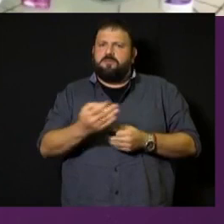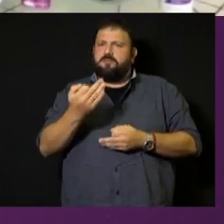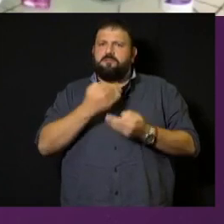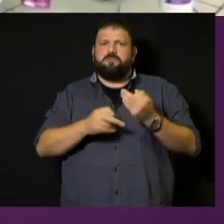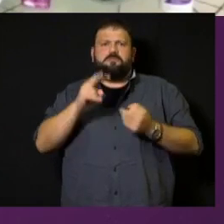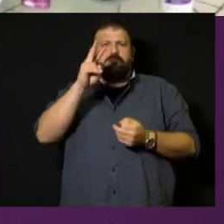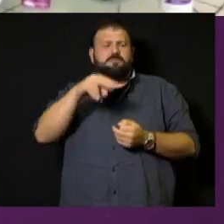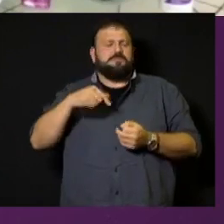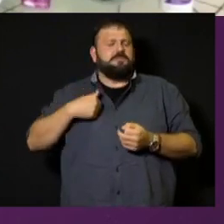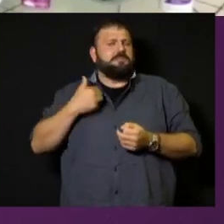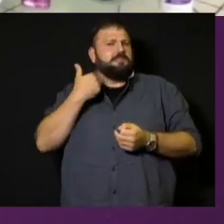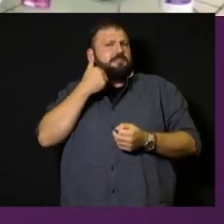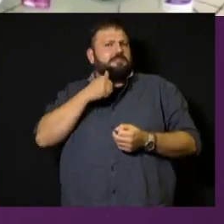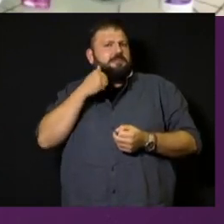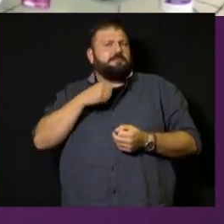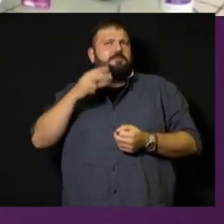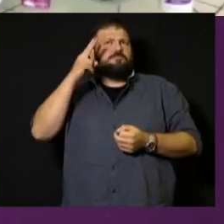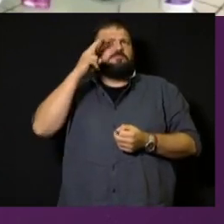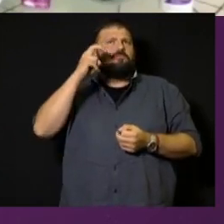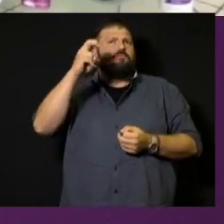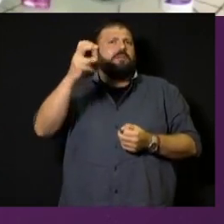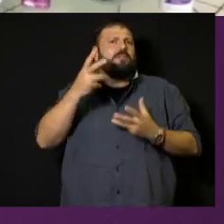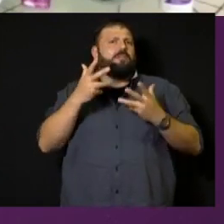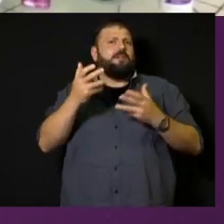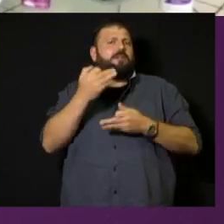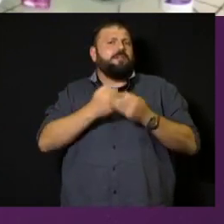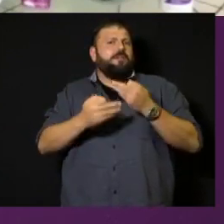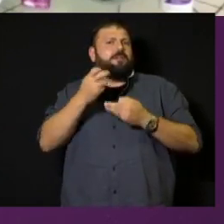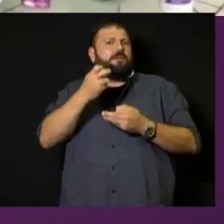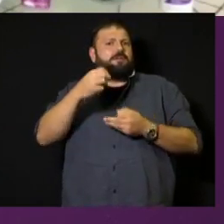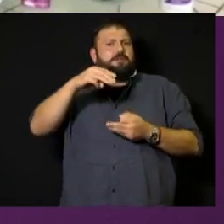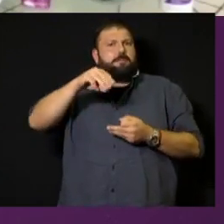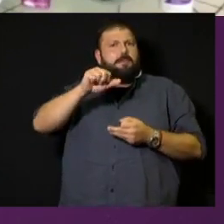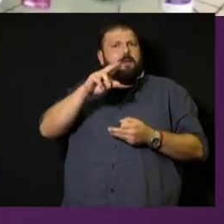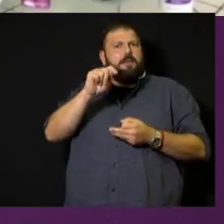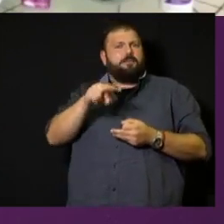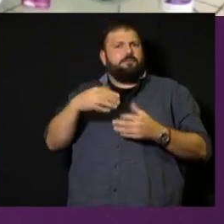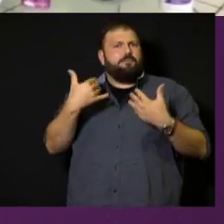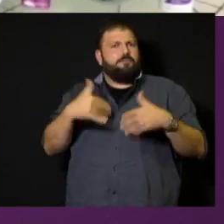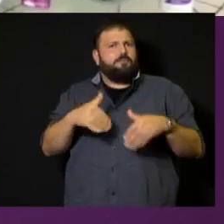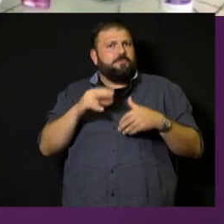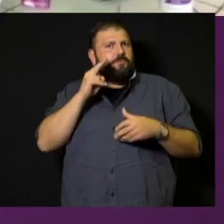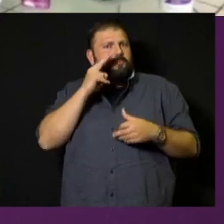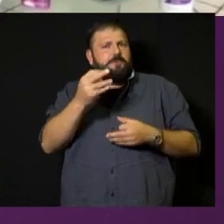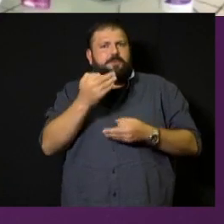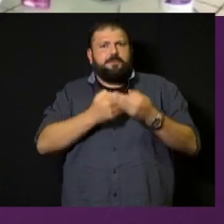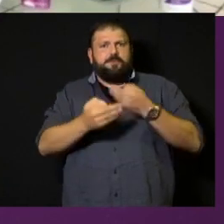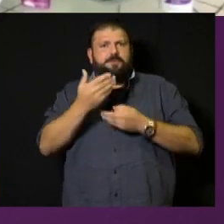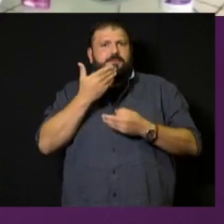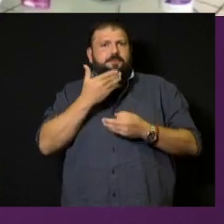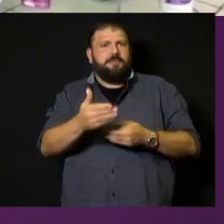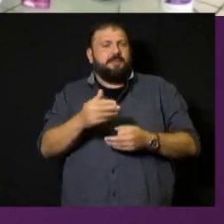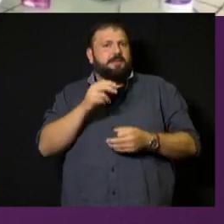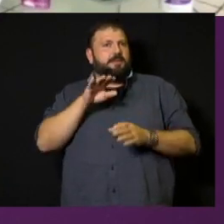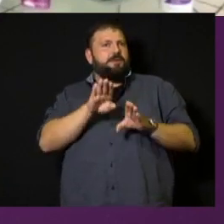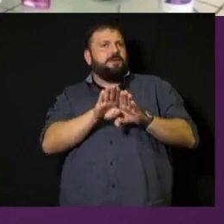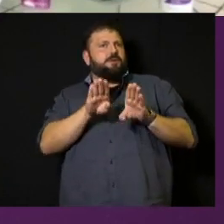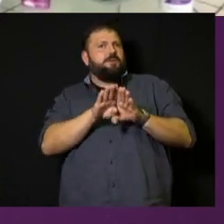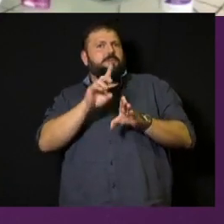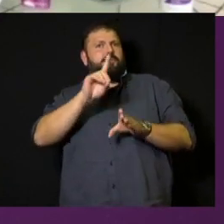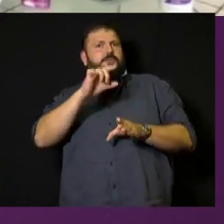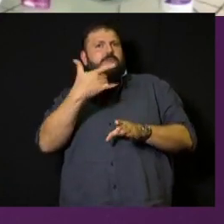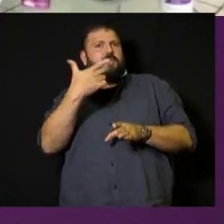am Aquarius, I'm a dreamer. In this marathon, you see how the power of will allows